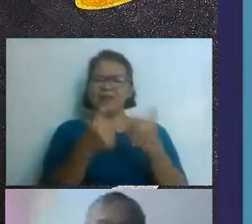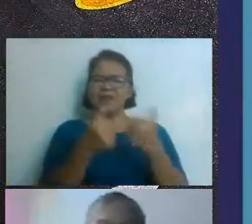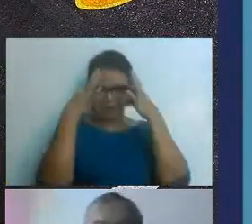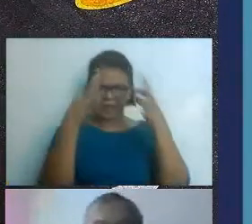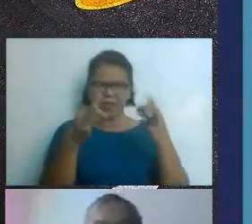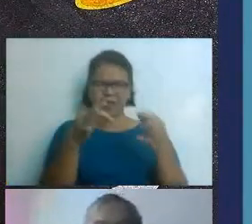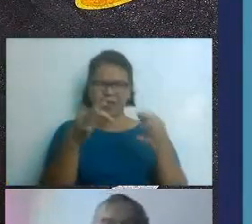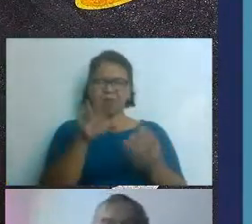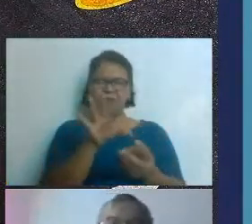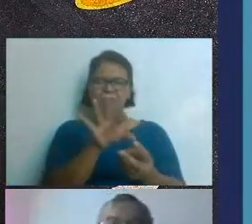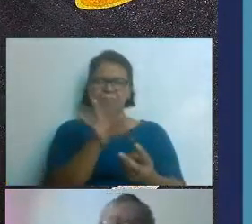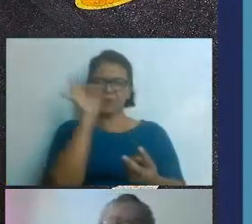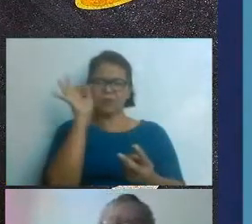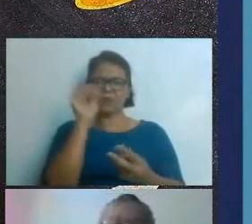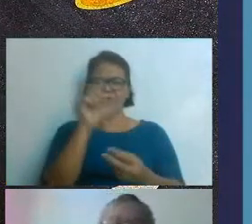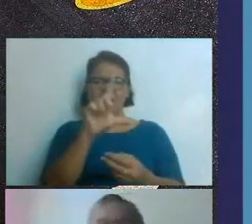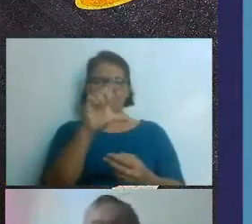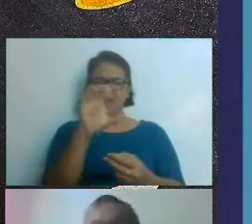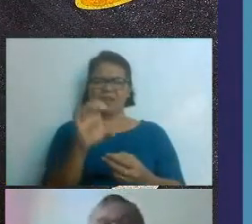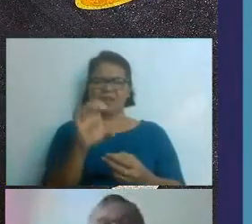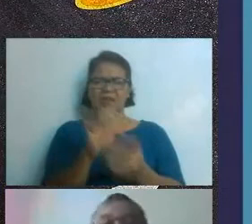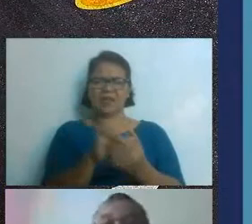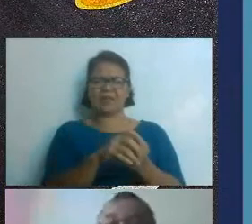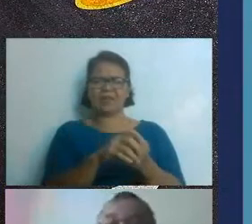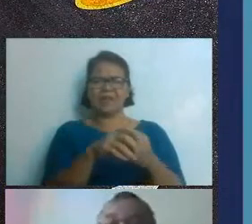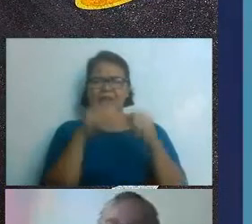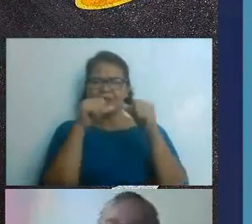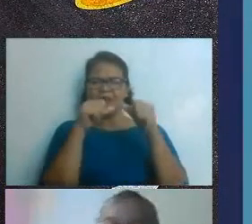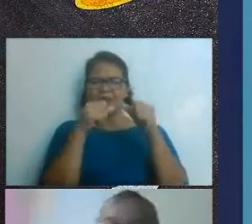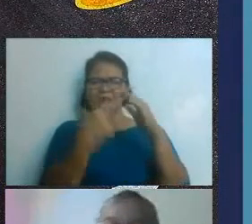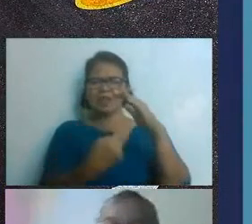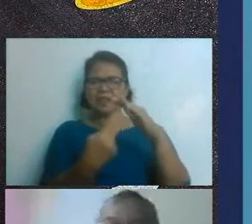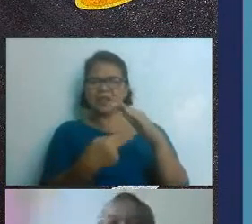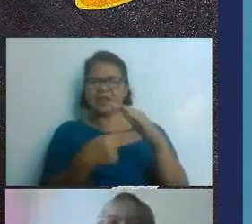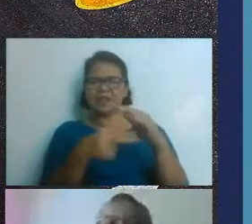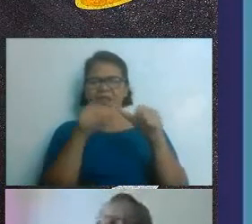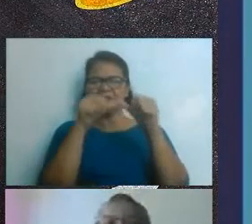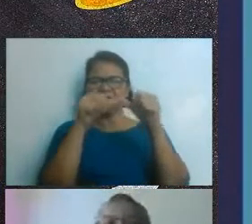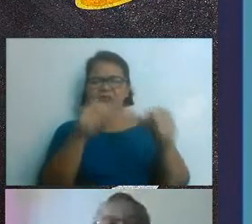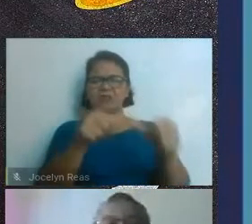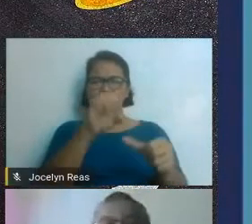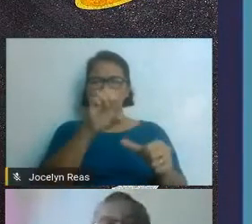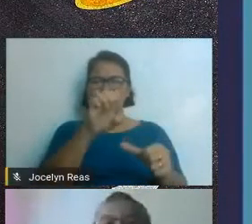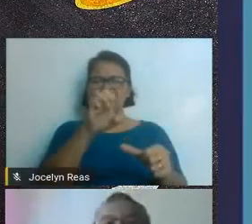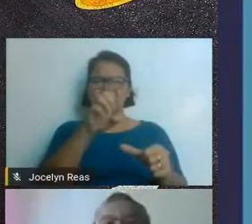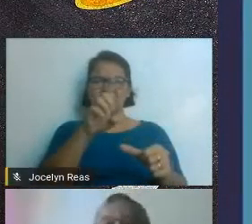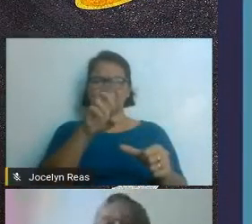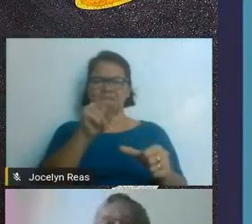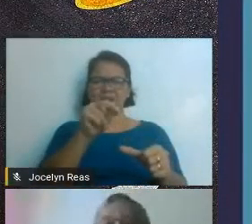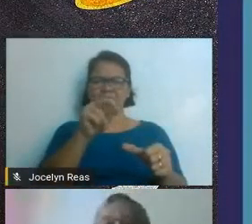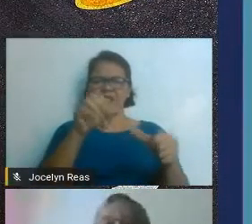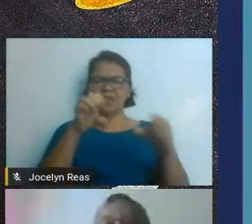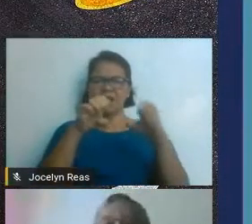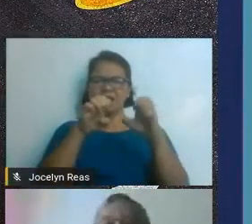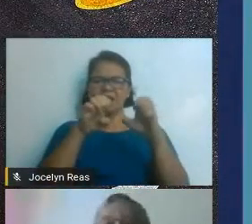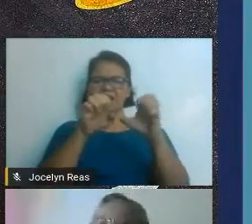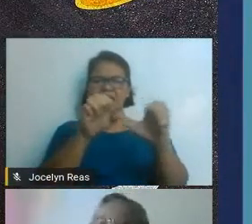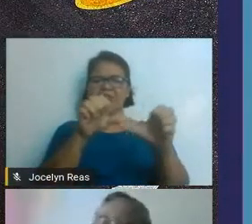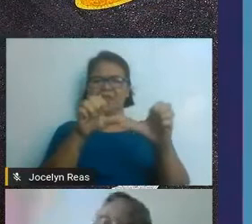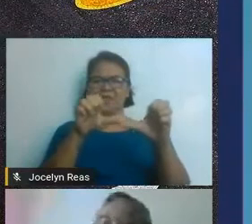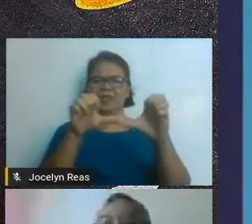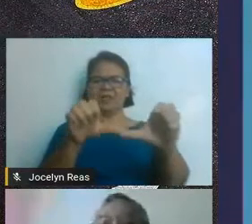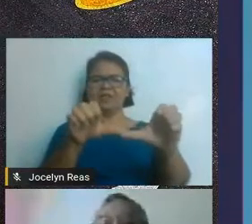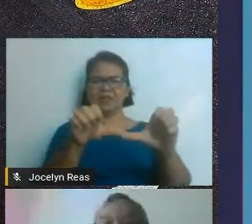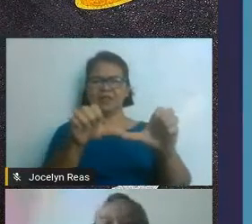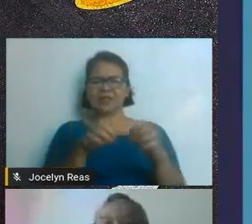Under the endurance, ang mga ginawa, some we retain when the competence satisfies the endurance